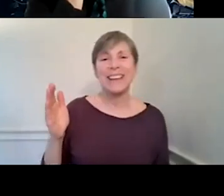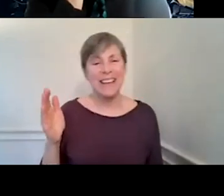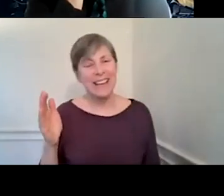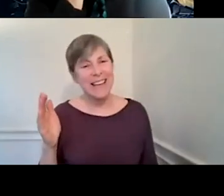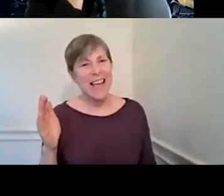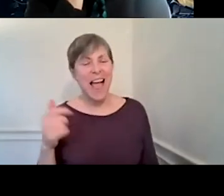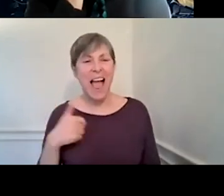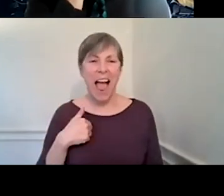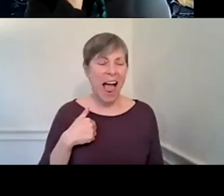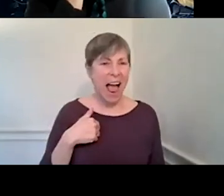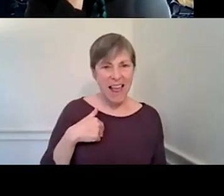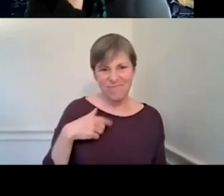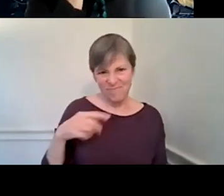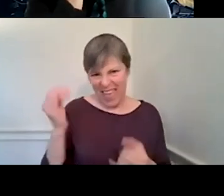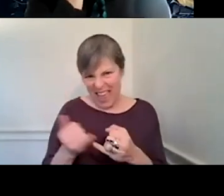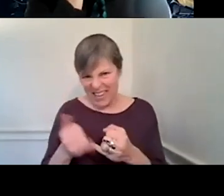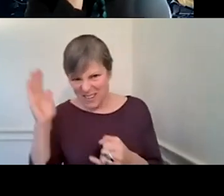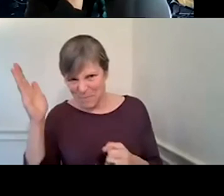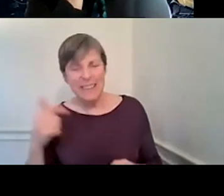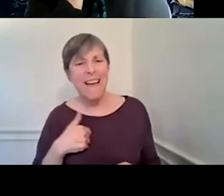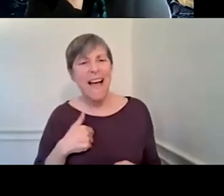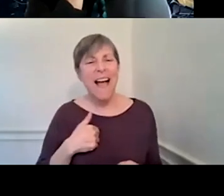and sort of towards the end, where